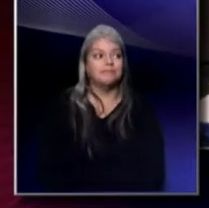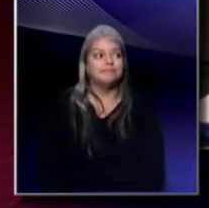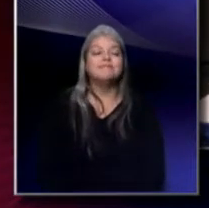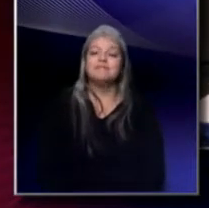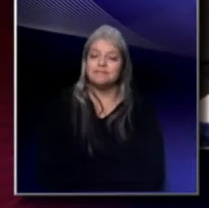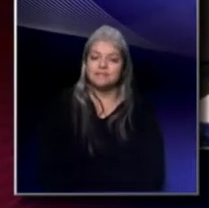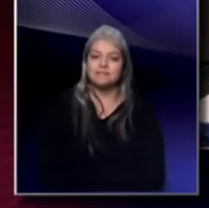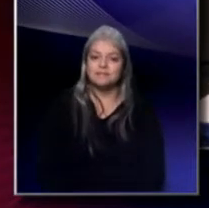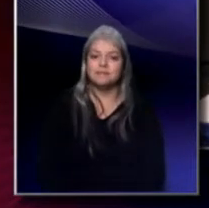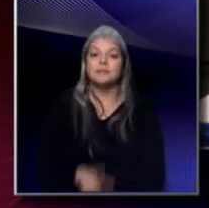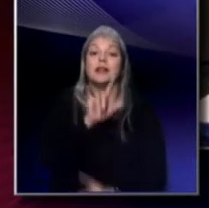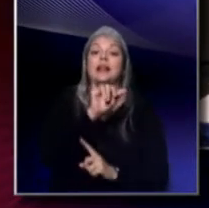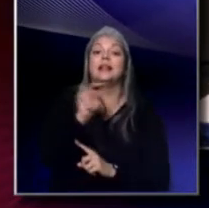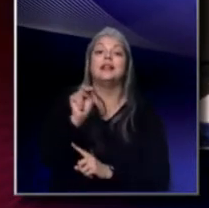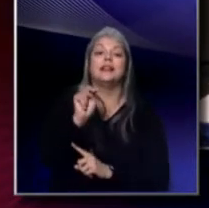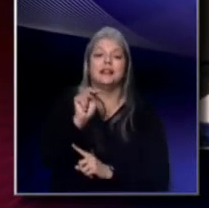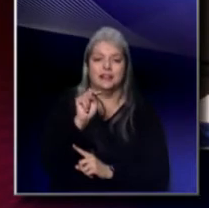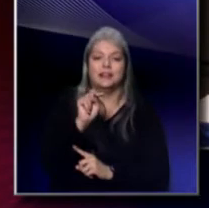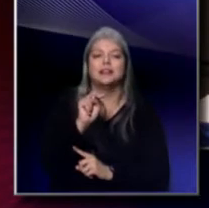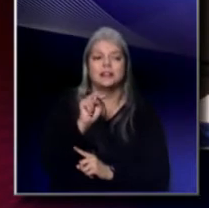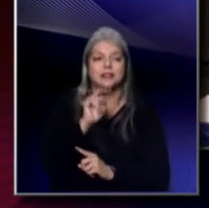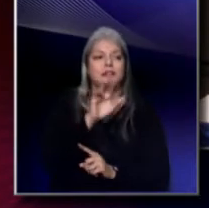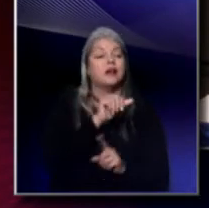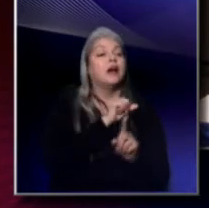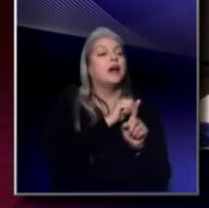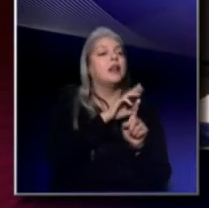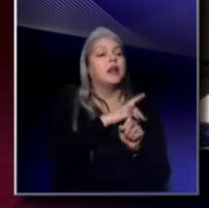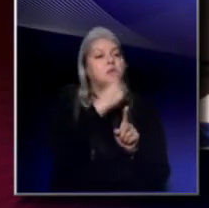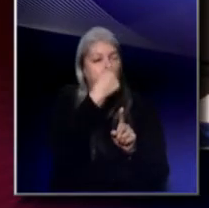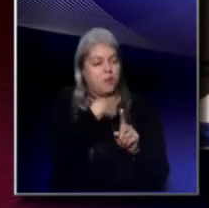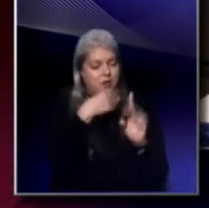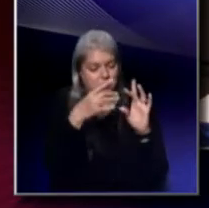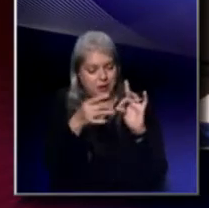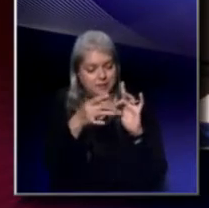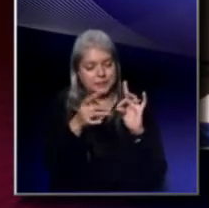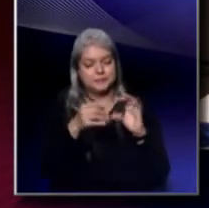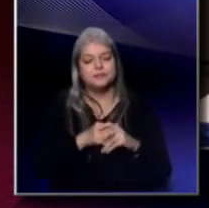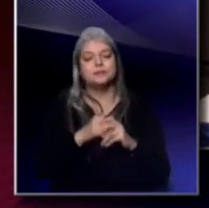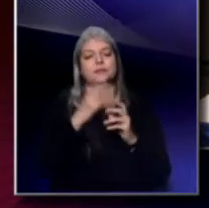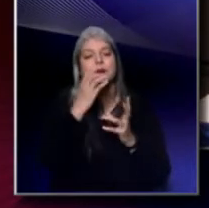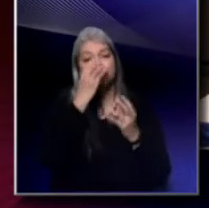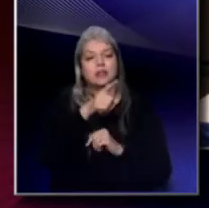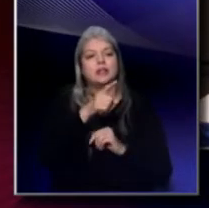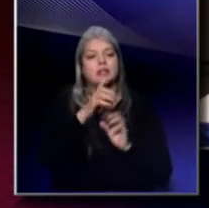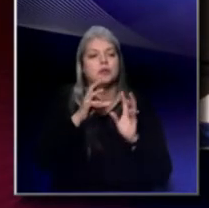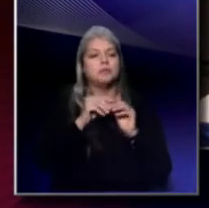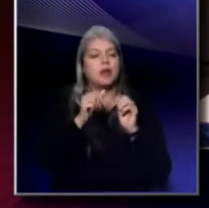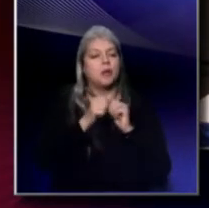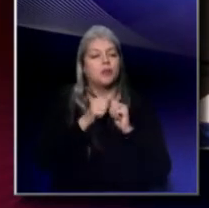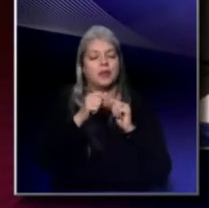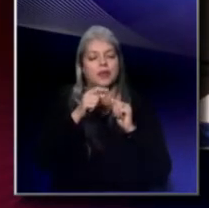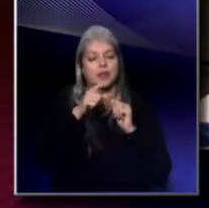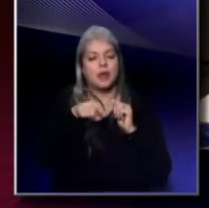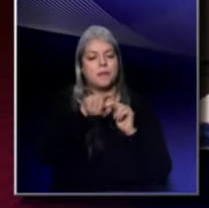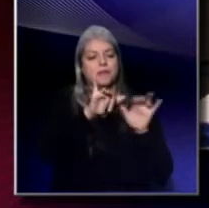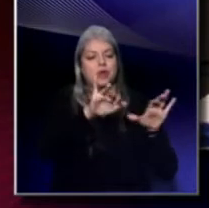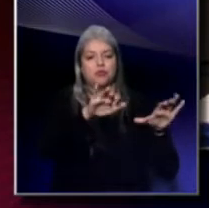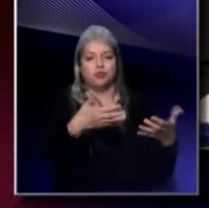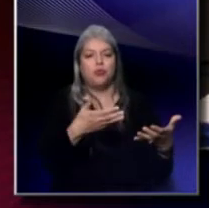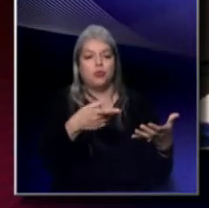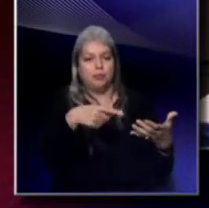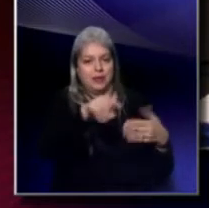Okay. This is Lynn. I do have one comment, and I want to tell you that of